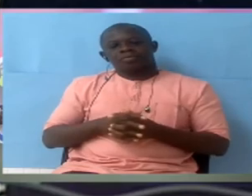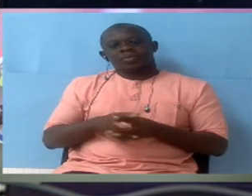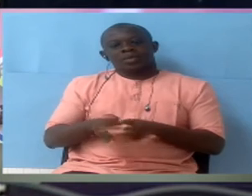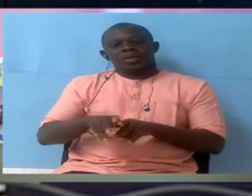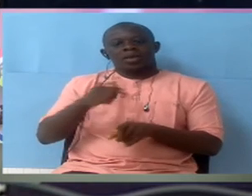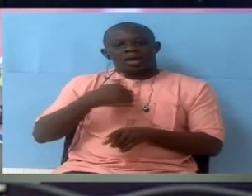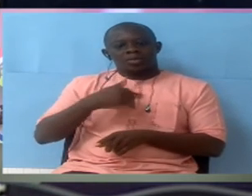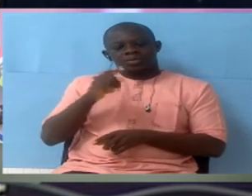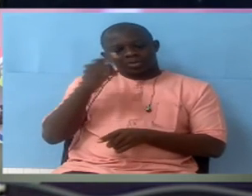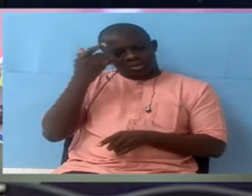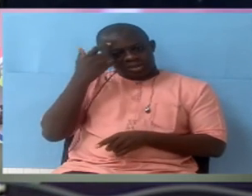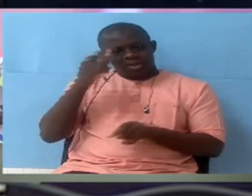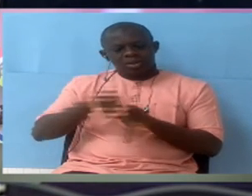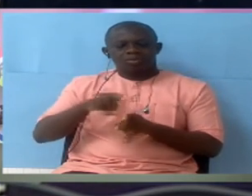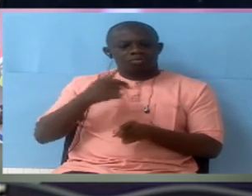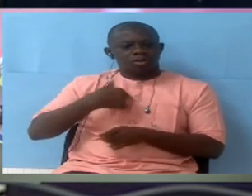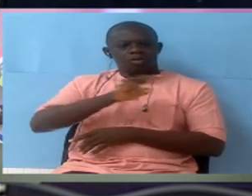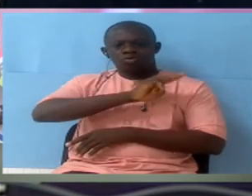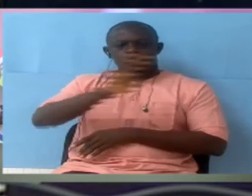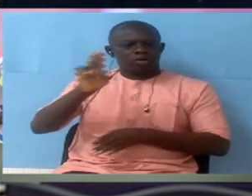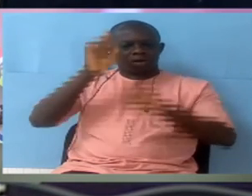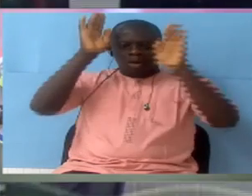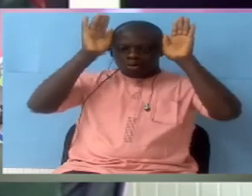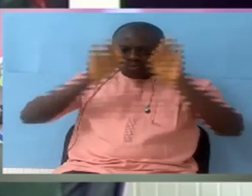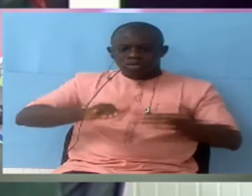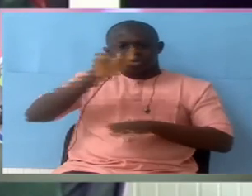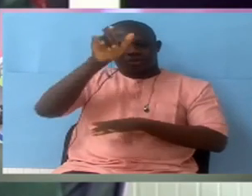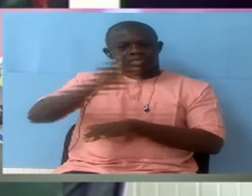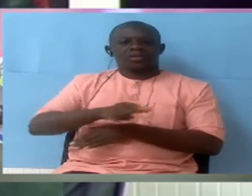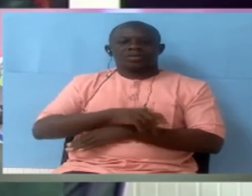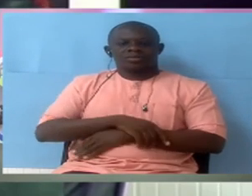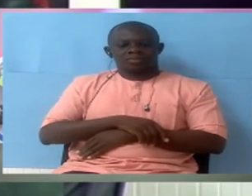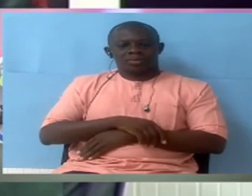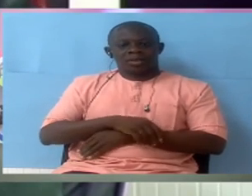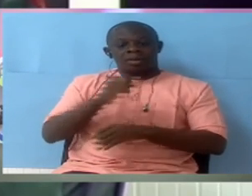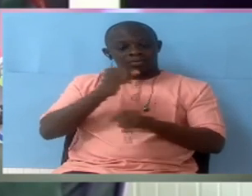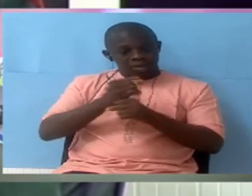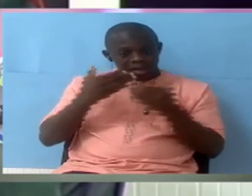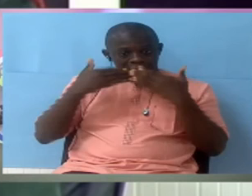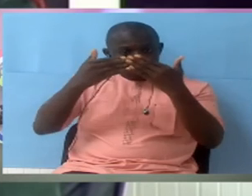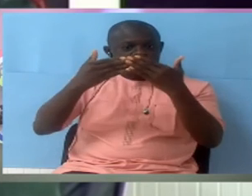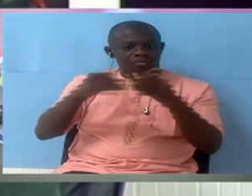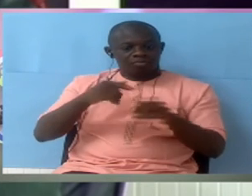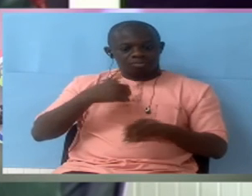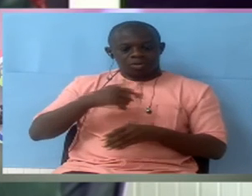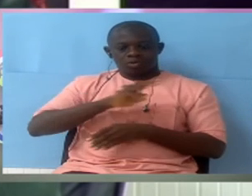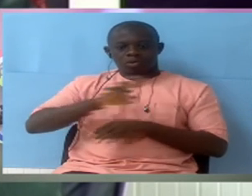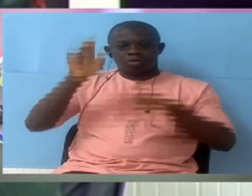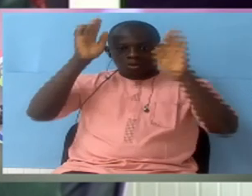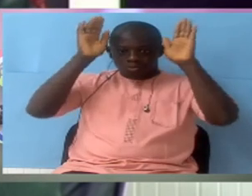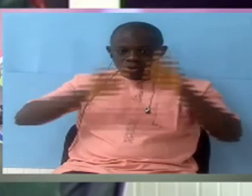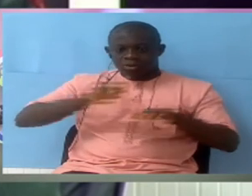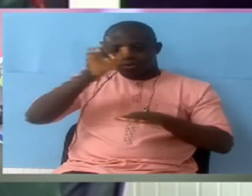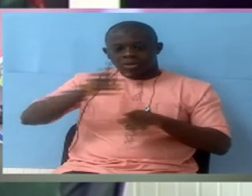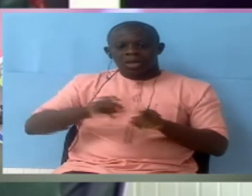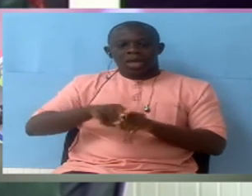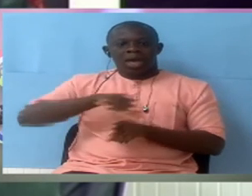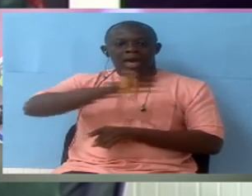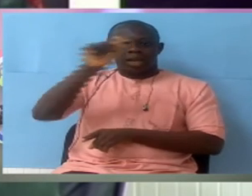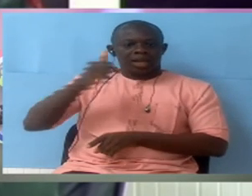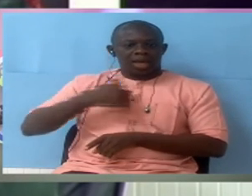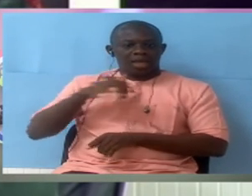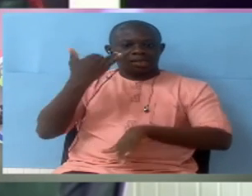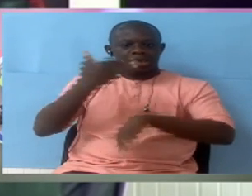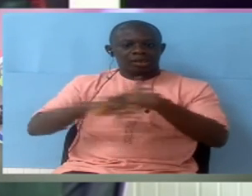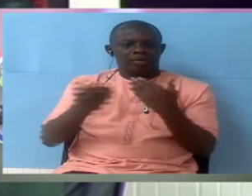I still insist that I am not a Muslim. Tay ma ngey gëna dëgëral de ne man duma julit. And I have never buried